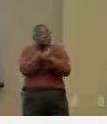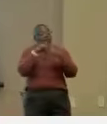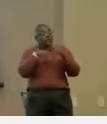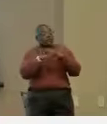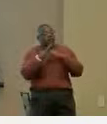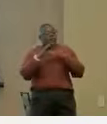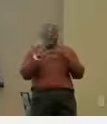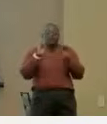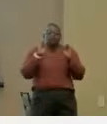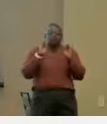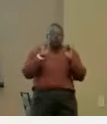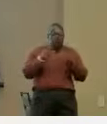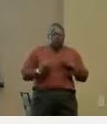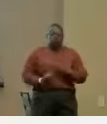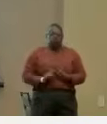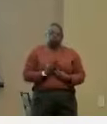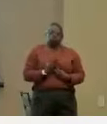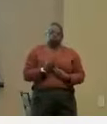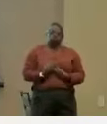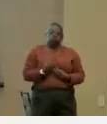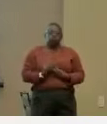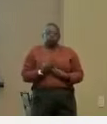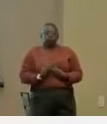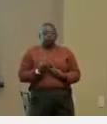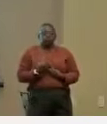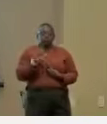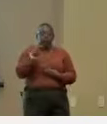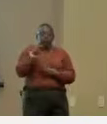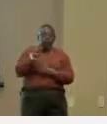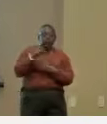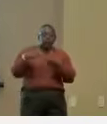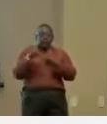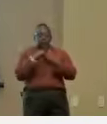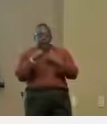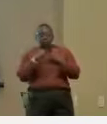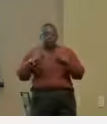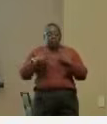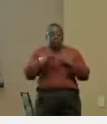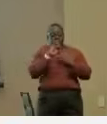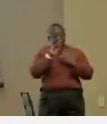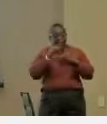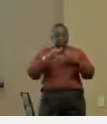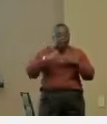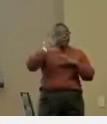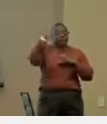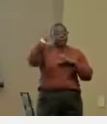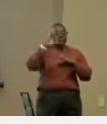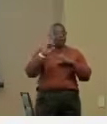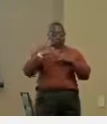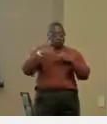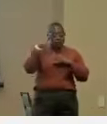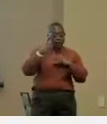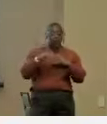have severe active lupus, their lupus disease activity must be at least 8, if not higher.